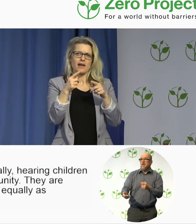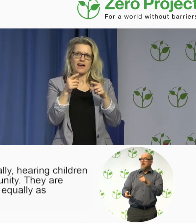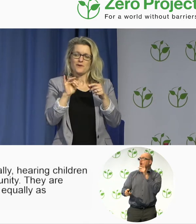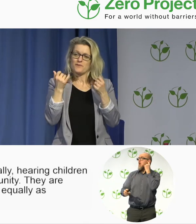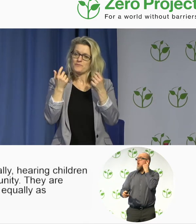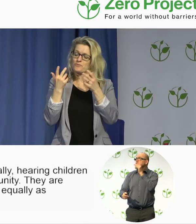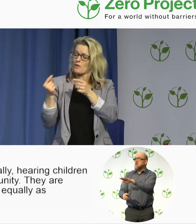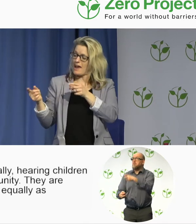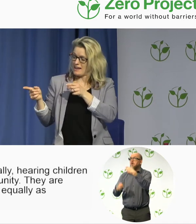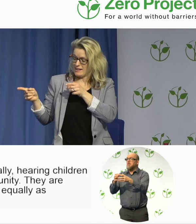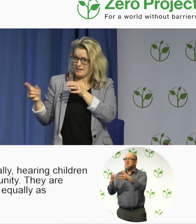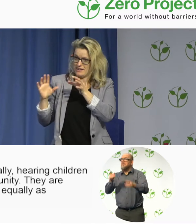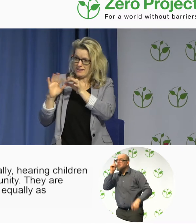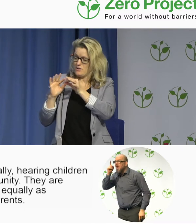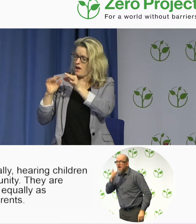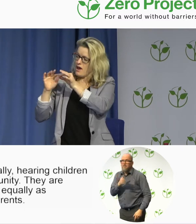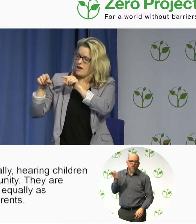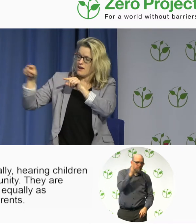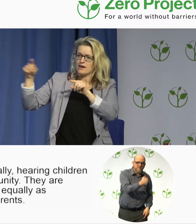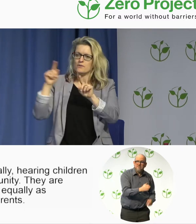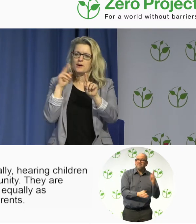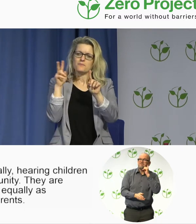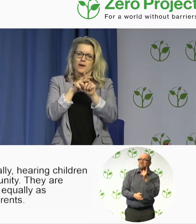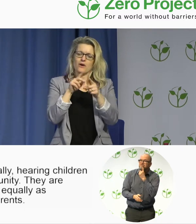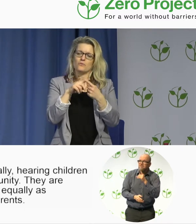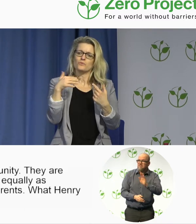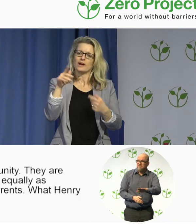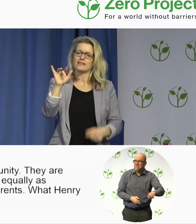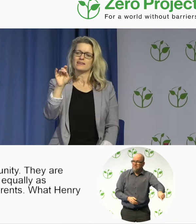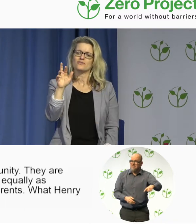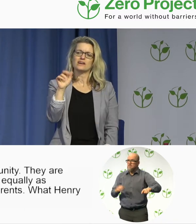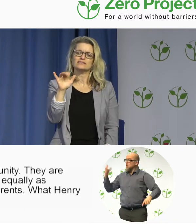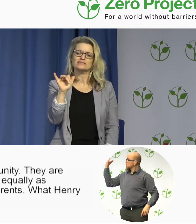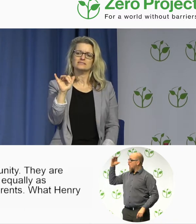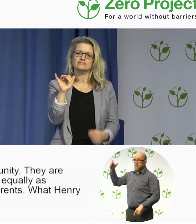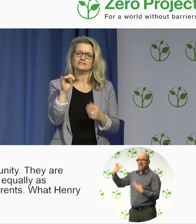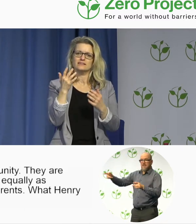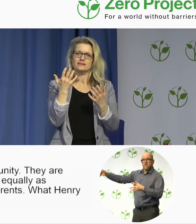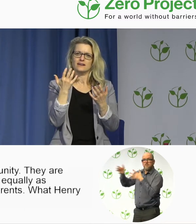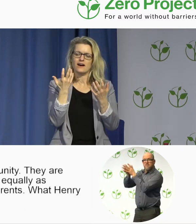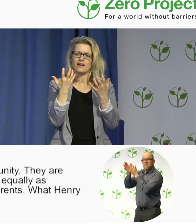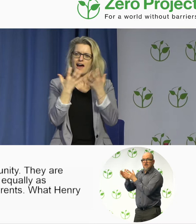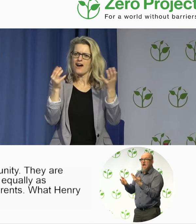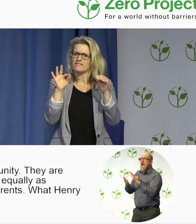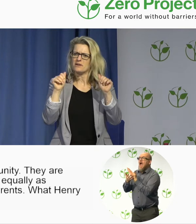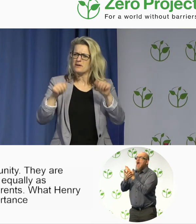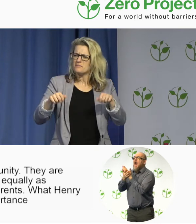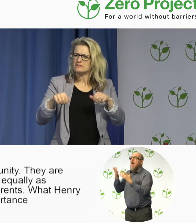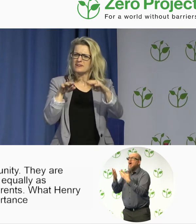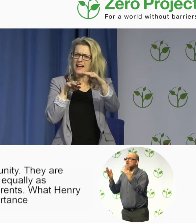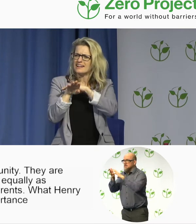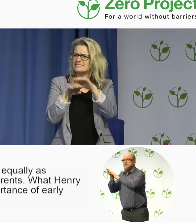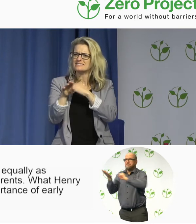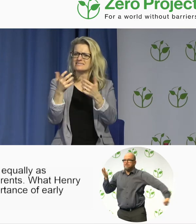as intelligent as their hearing peers with hearing parents. What Henry just said and what others on the panel have just said all really ties into